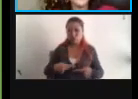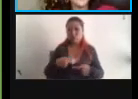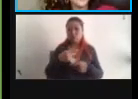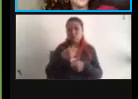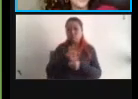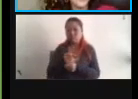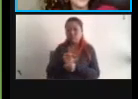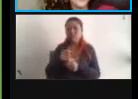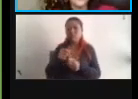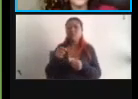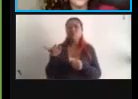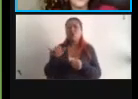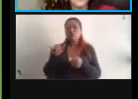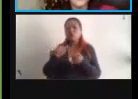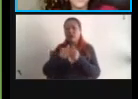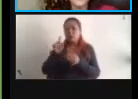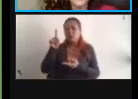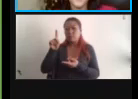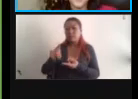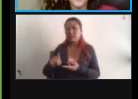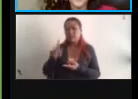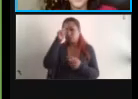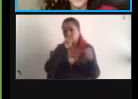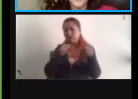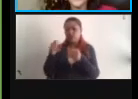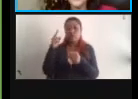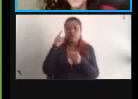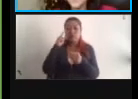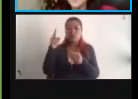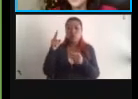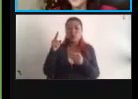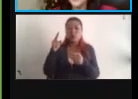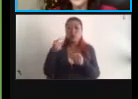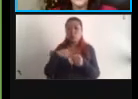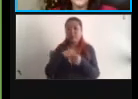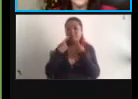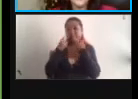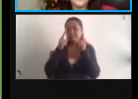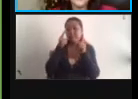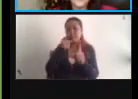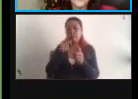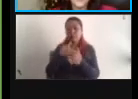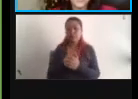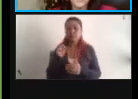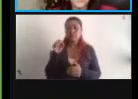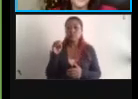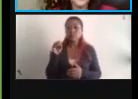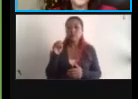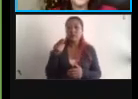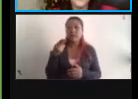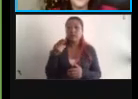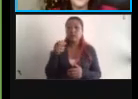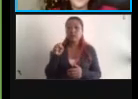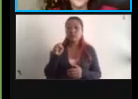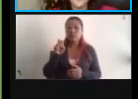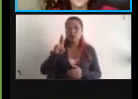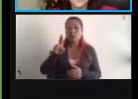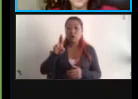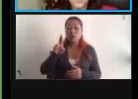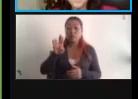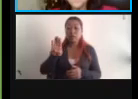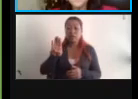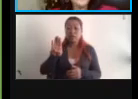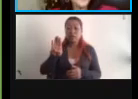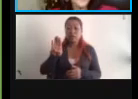the mitigation strategies that we can bring to bear for future missions. So within the HSRB, or that Human System